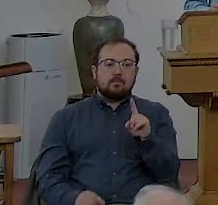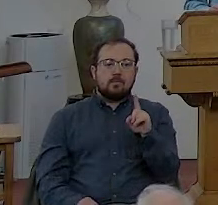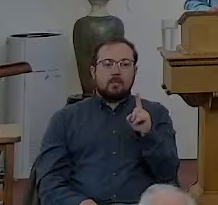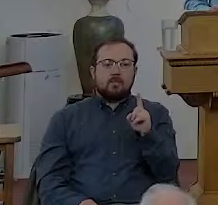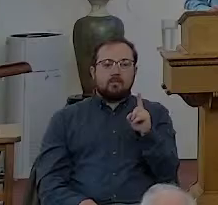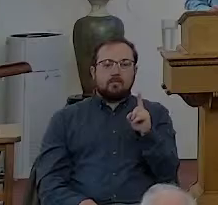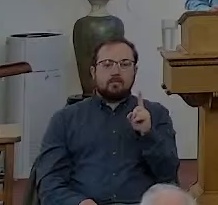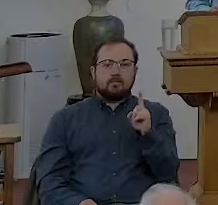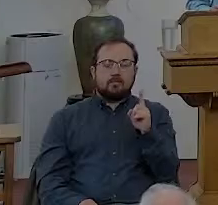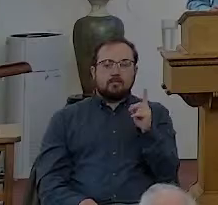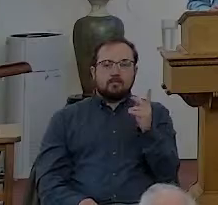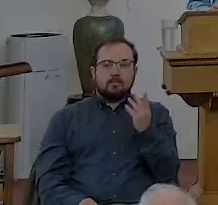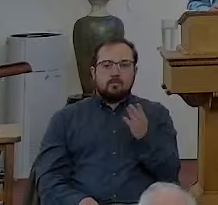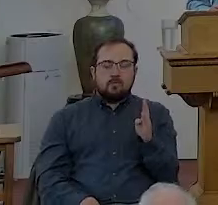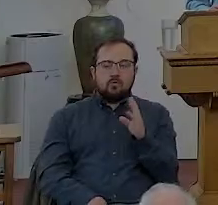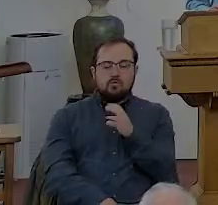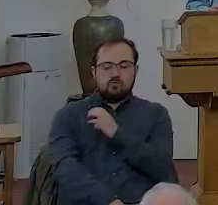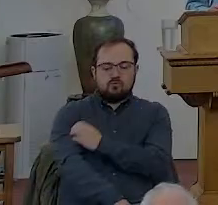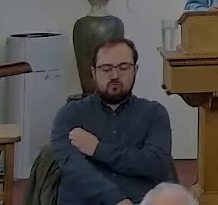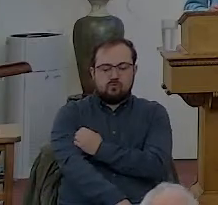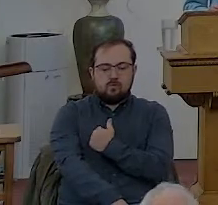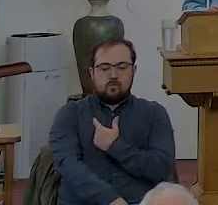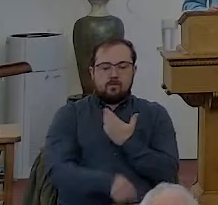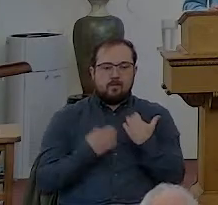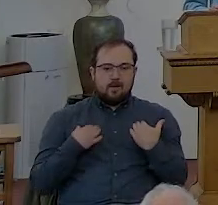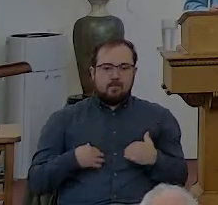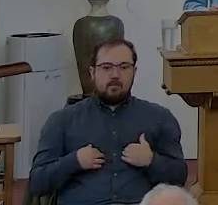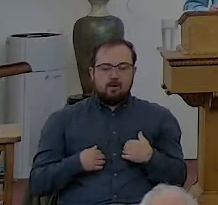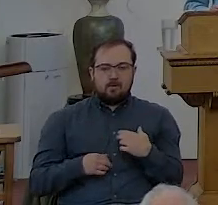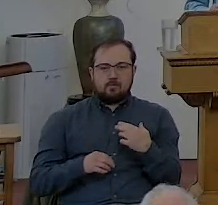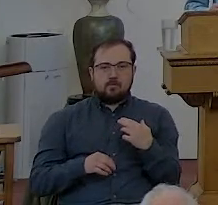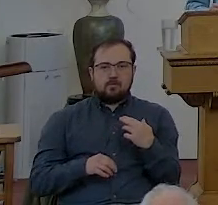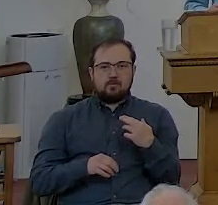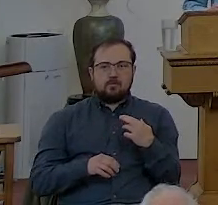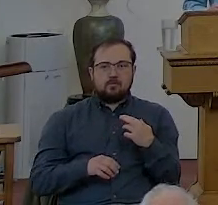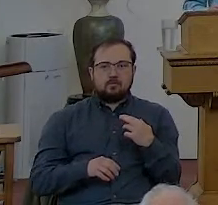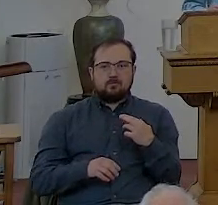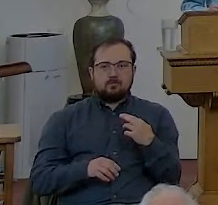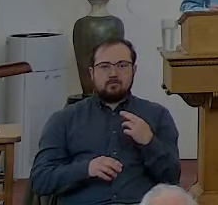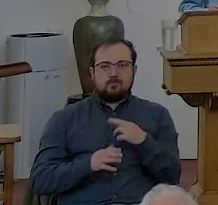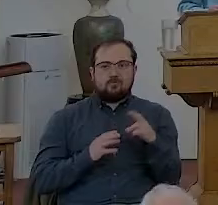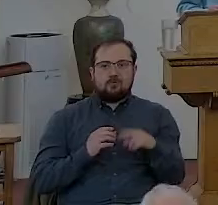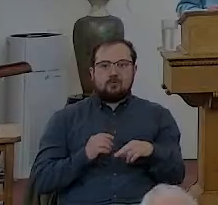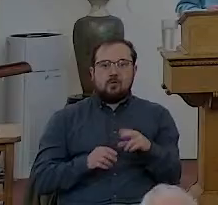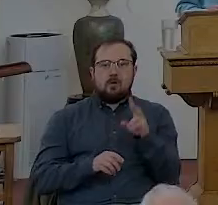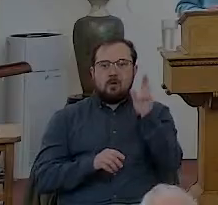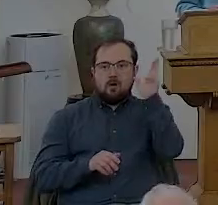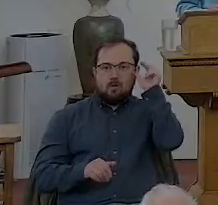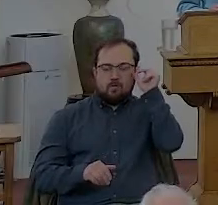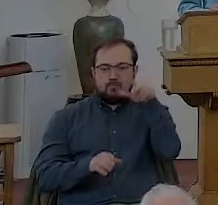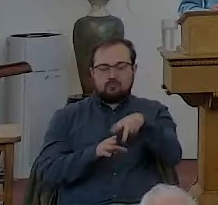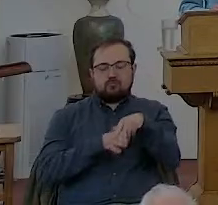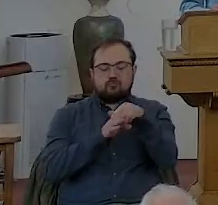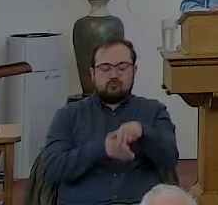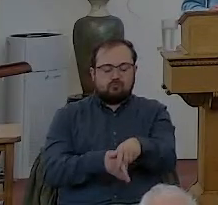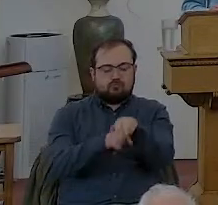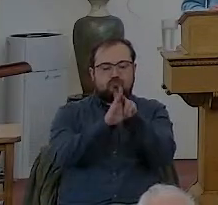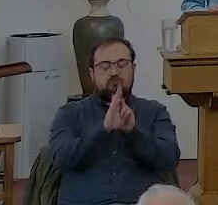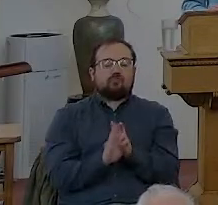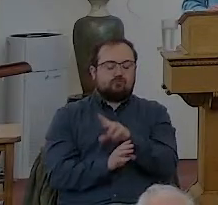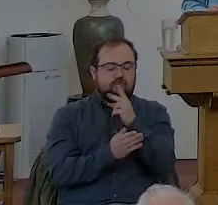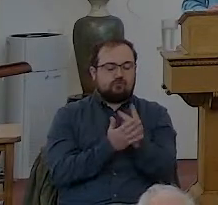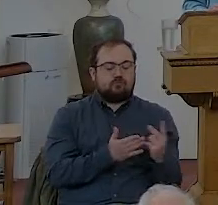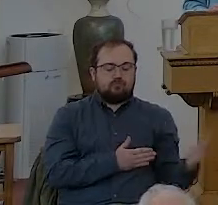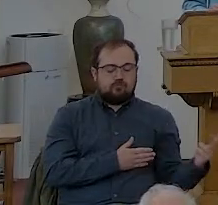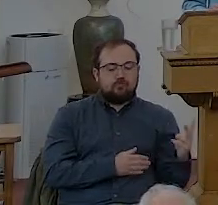my body as a result of being bucked off of a horse onto the hard ground a couple